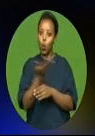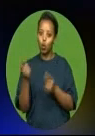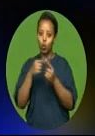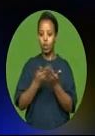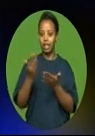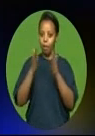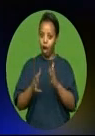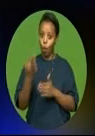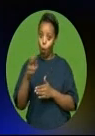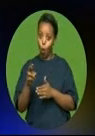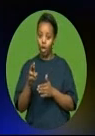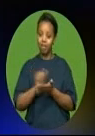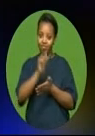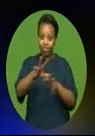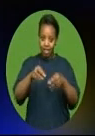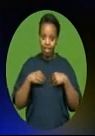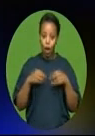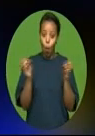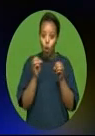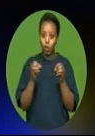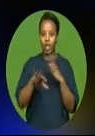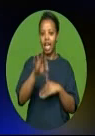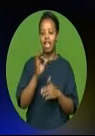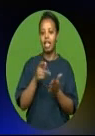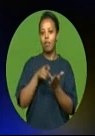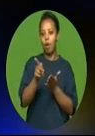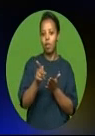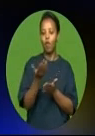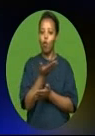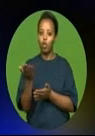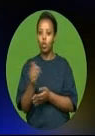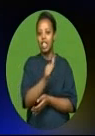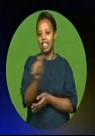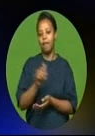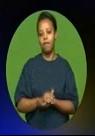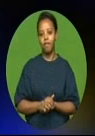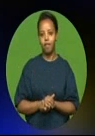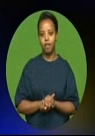or consignee without getting payment for the goods itself.